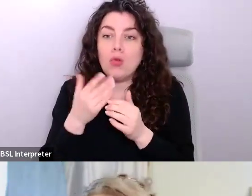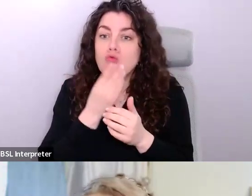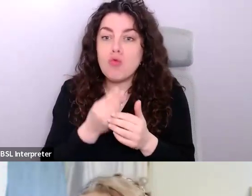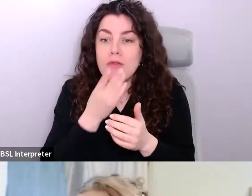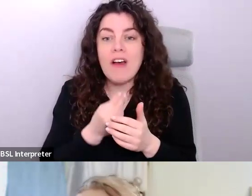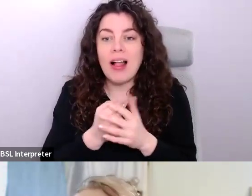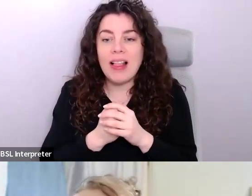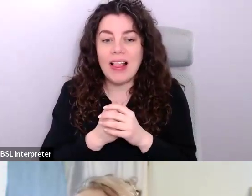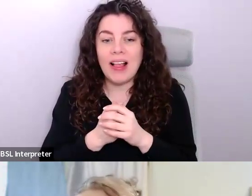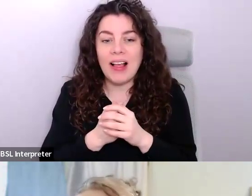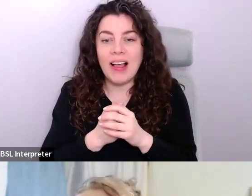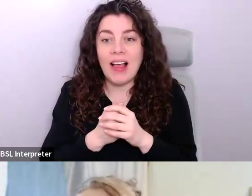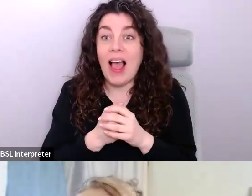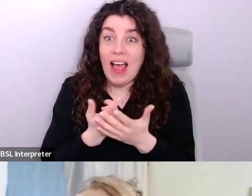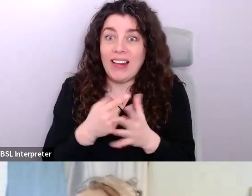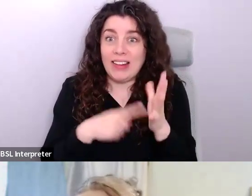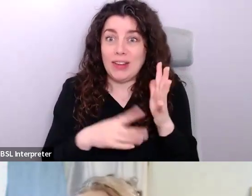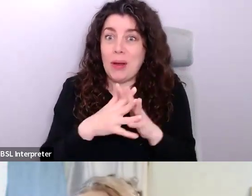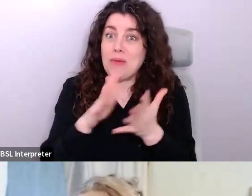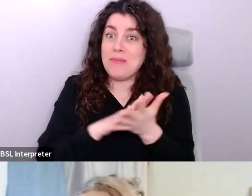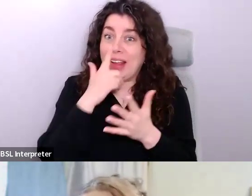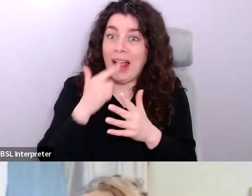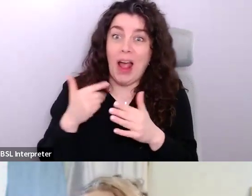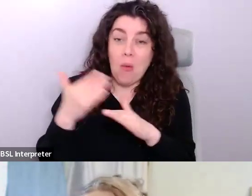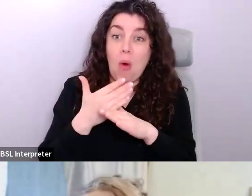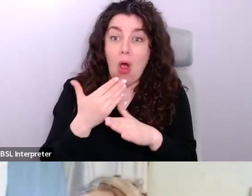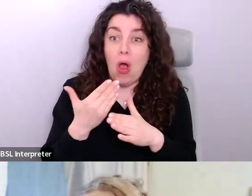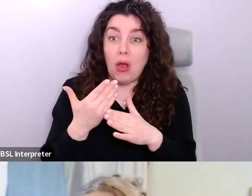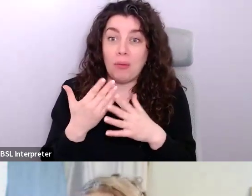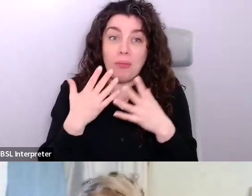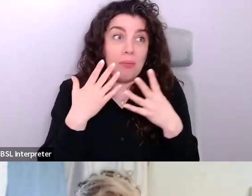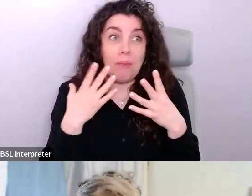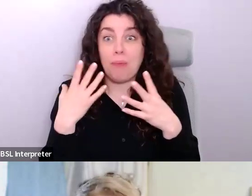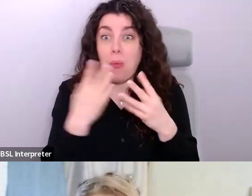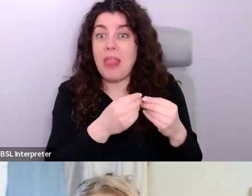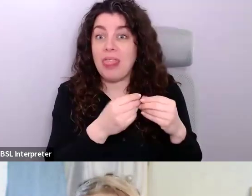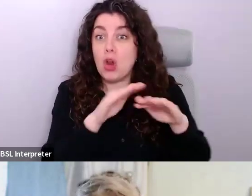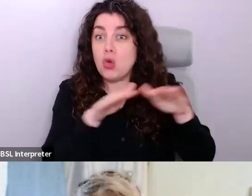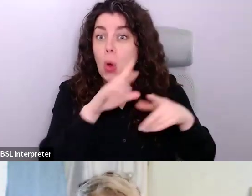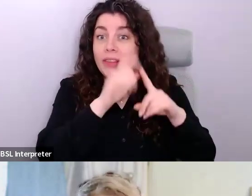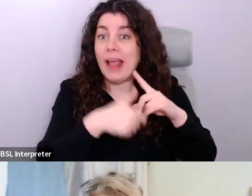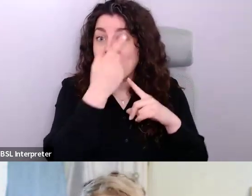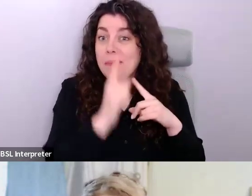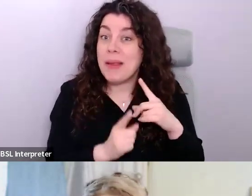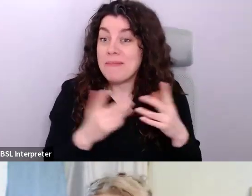to work alongside non-disabled people in similar